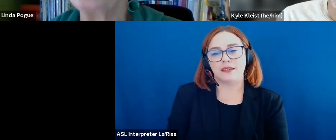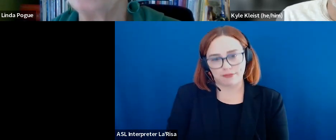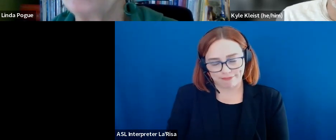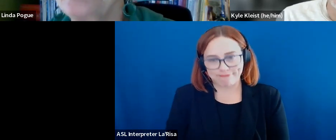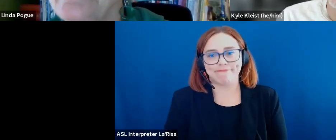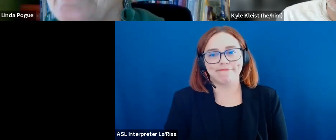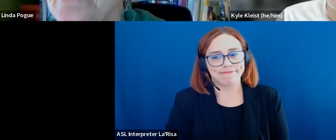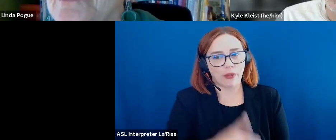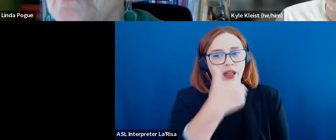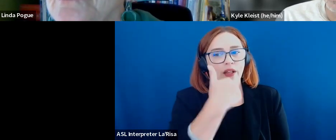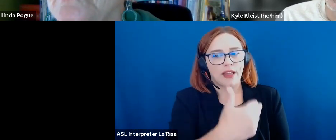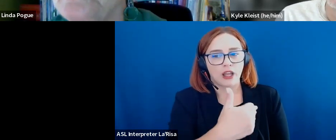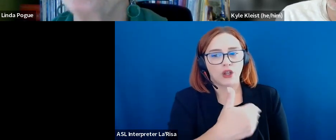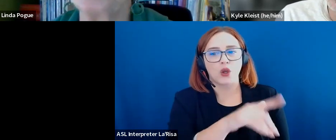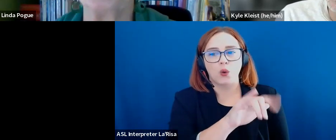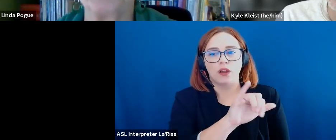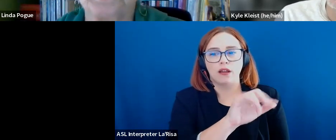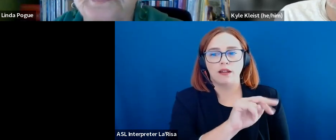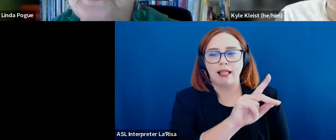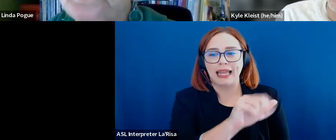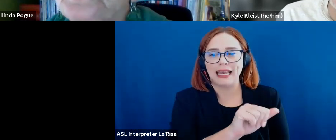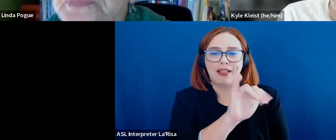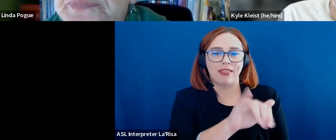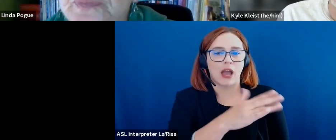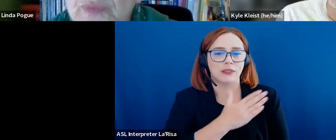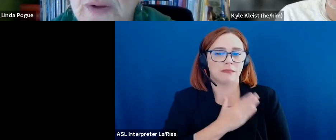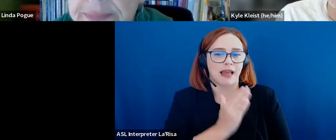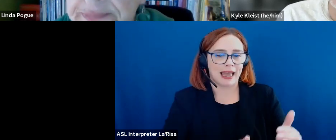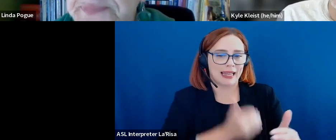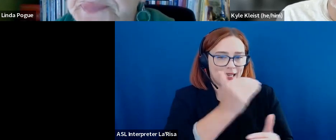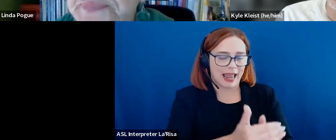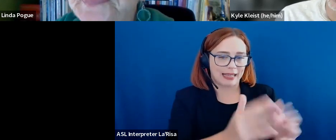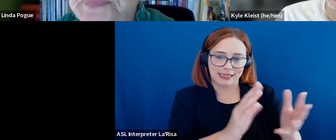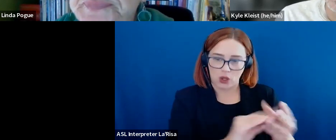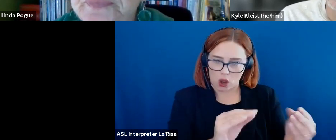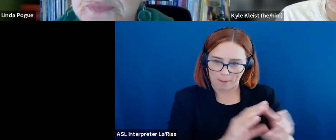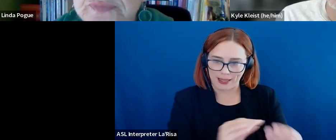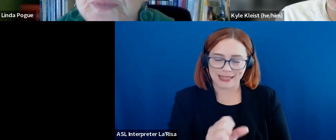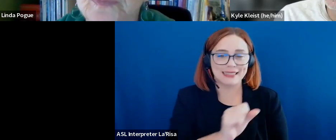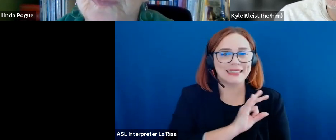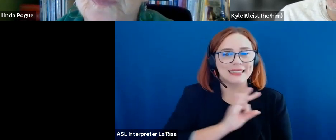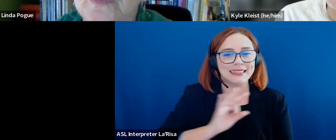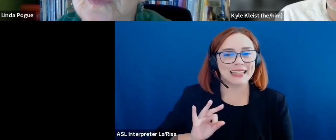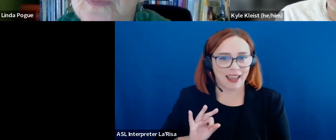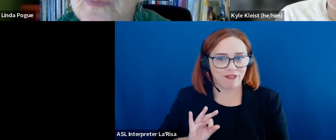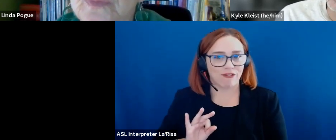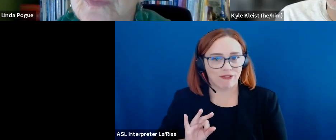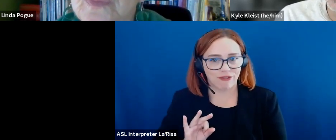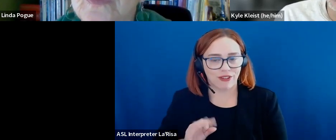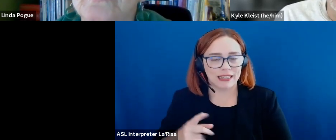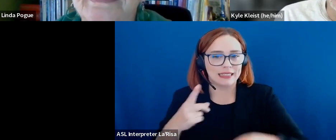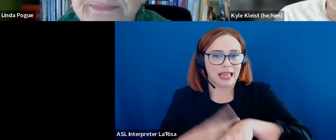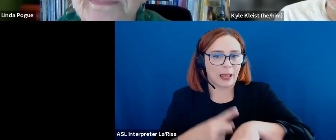next comment was staff time. Having the staff time to devote to peer support a lot of times takes a back